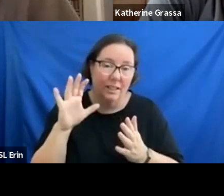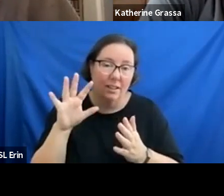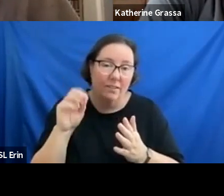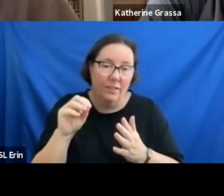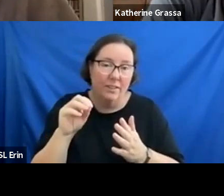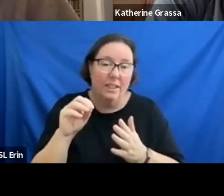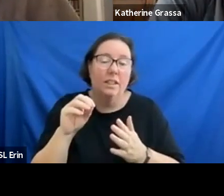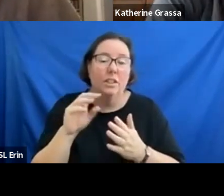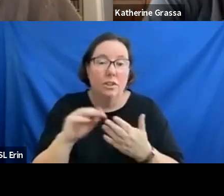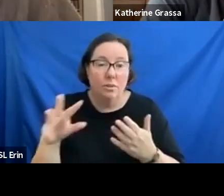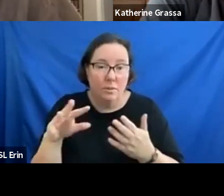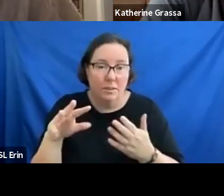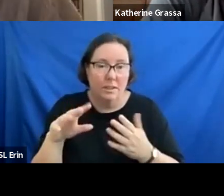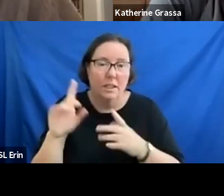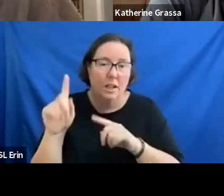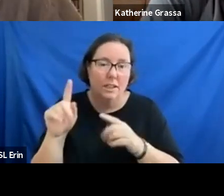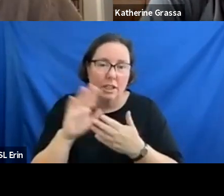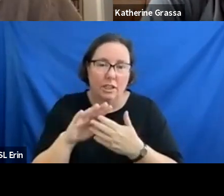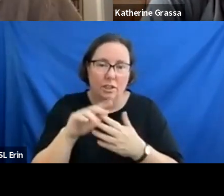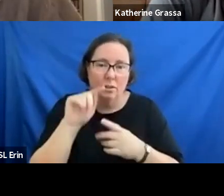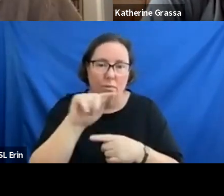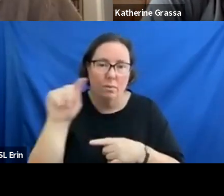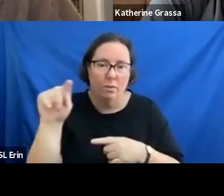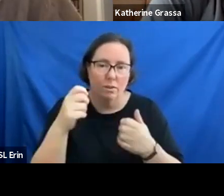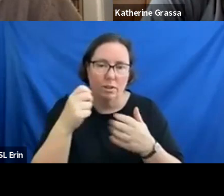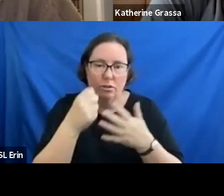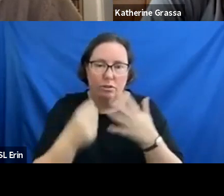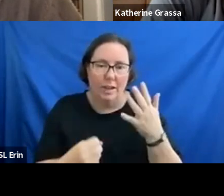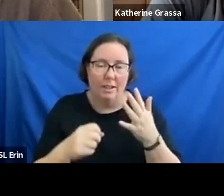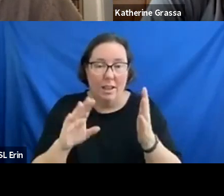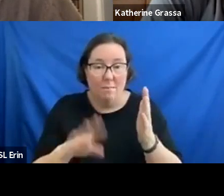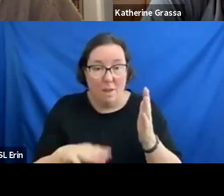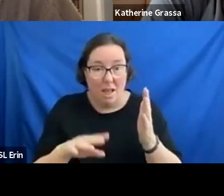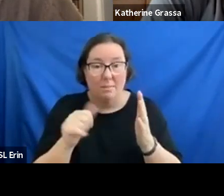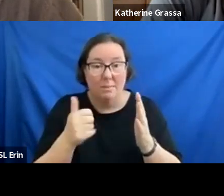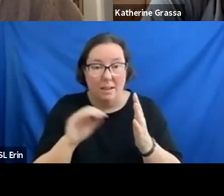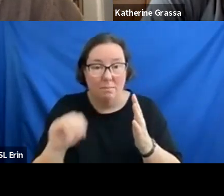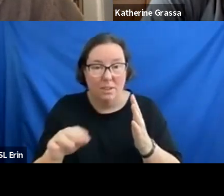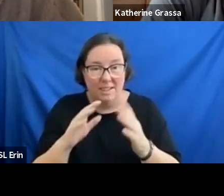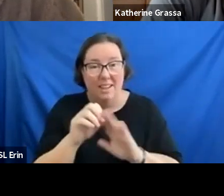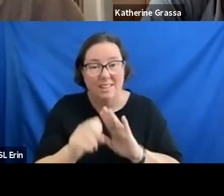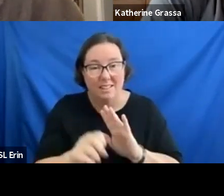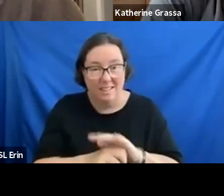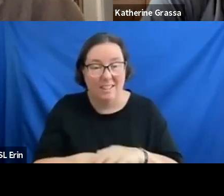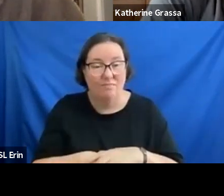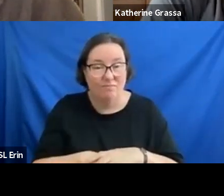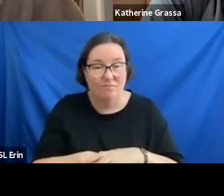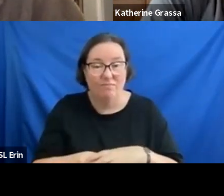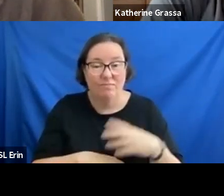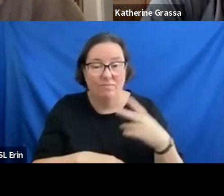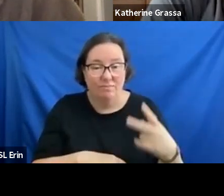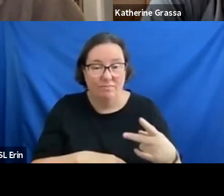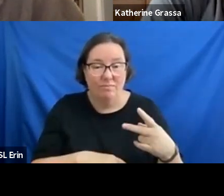16,656 students are attending schools ranked in the bottom 10% of the state. There are two